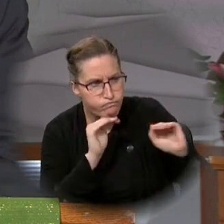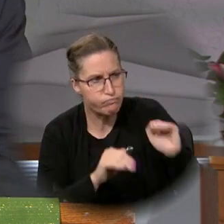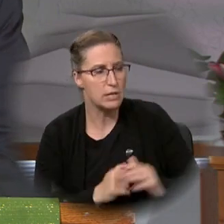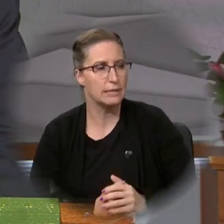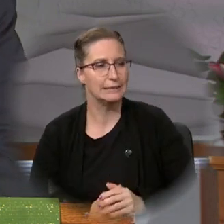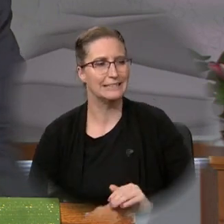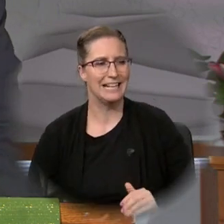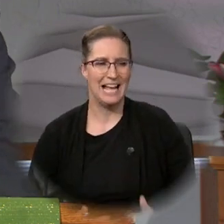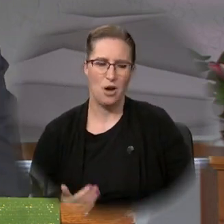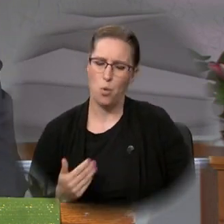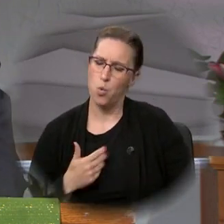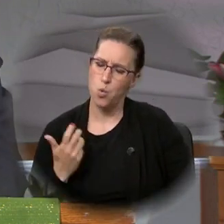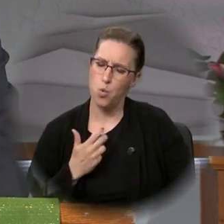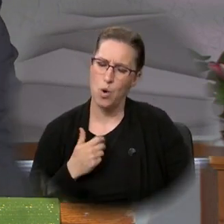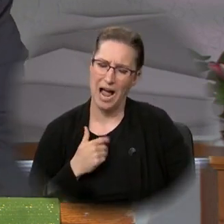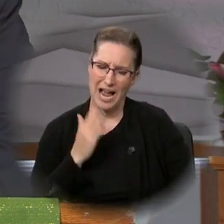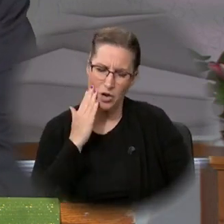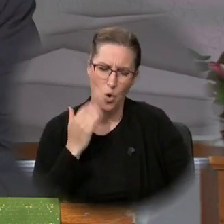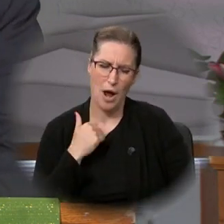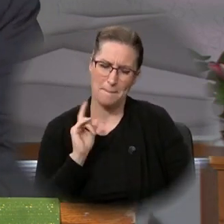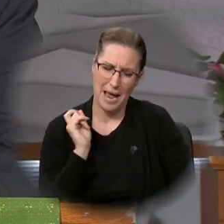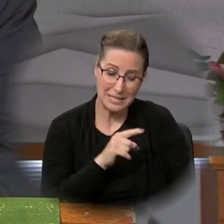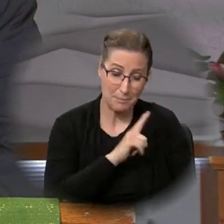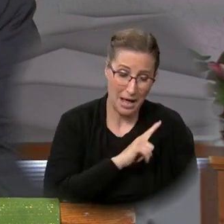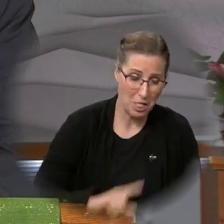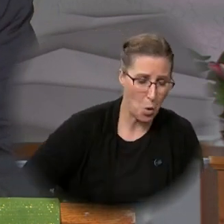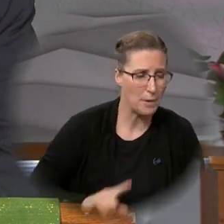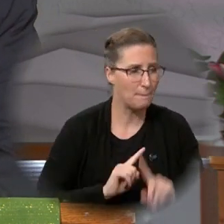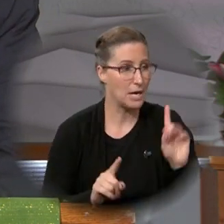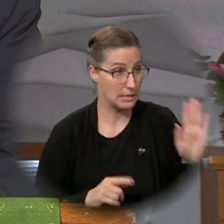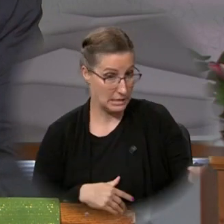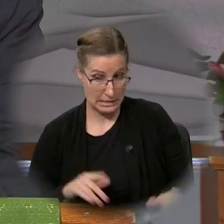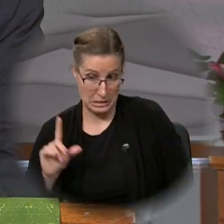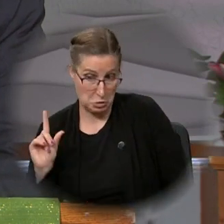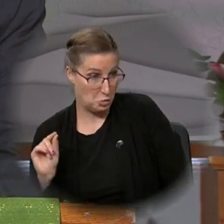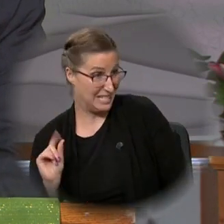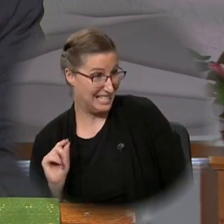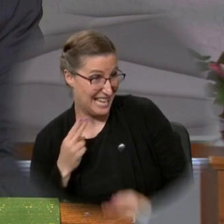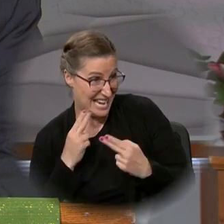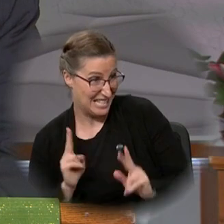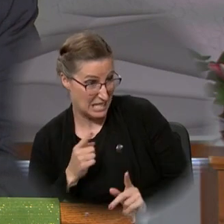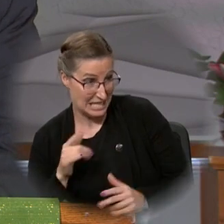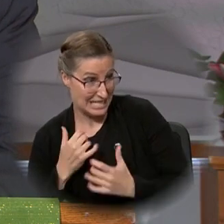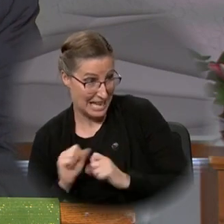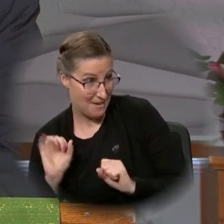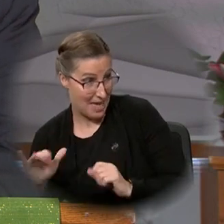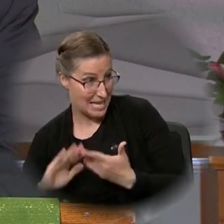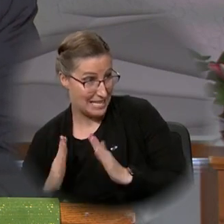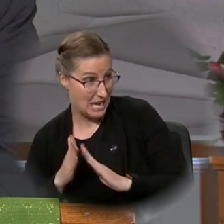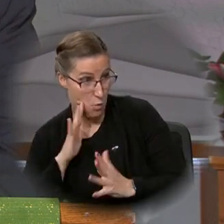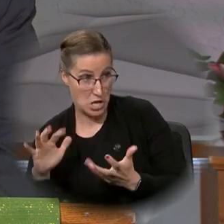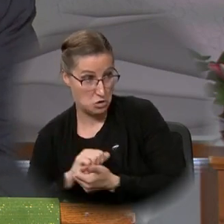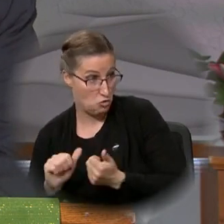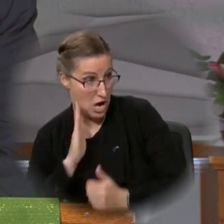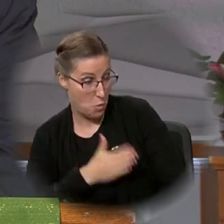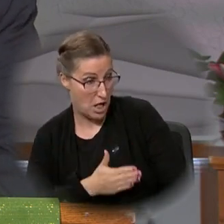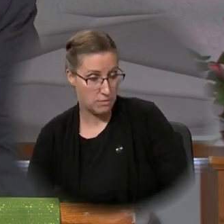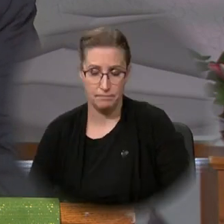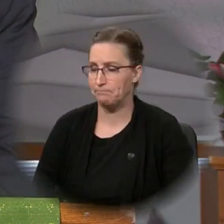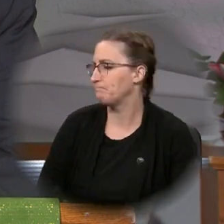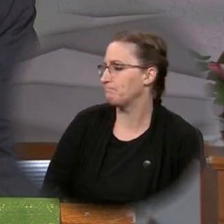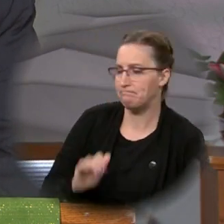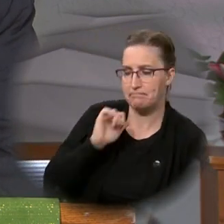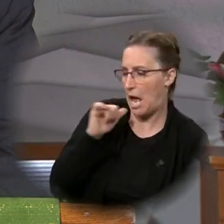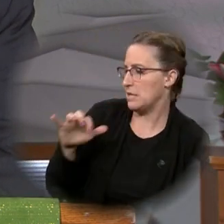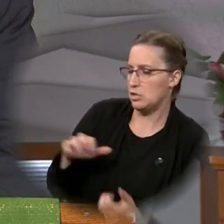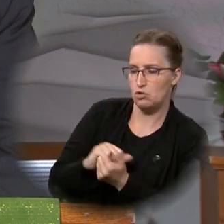thus dared to speak to my Lord, what if there are no more than 20? The Lord answered, I will not destroy it for